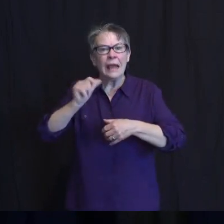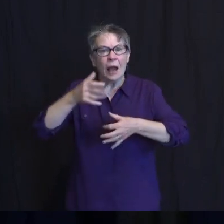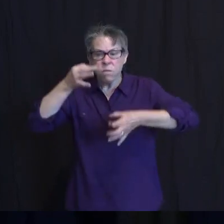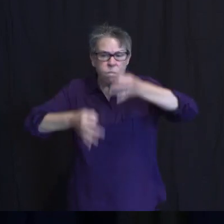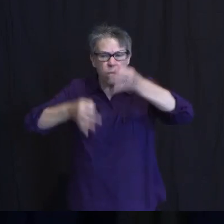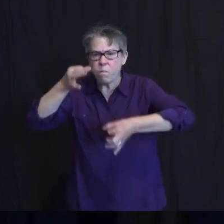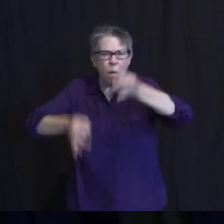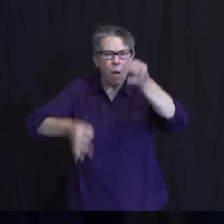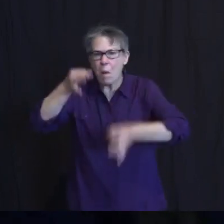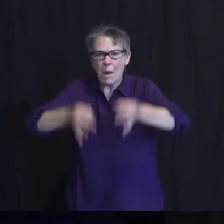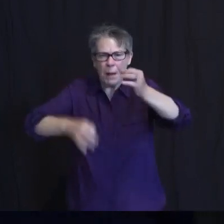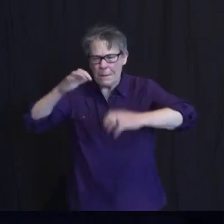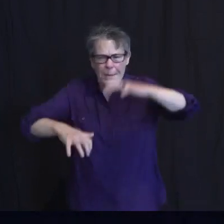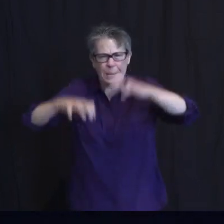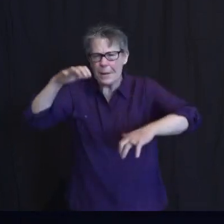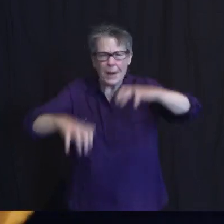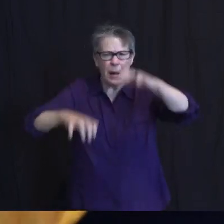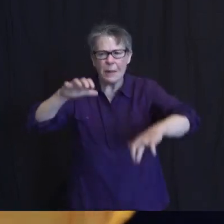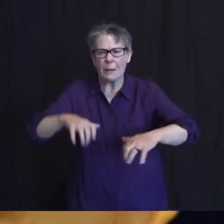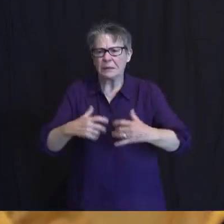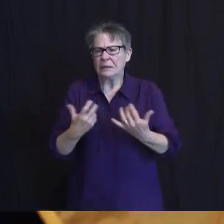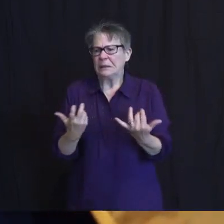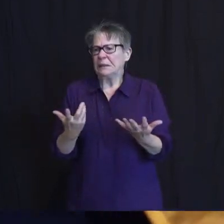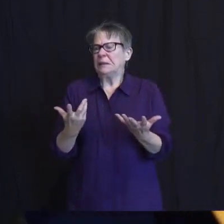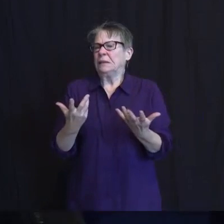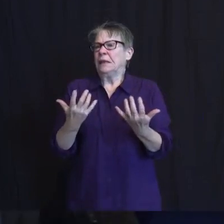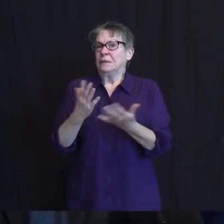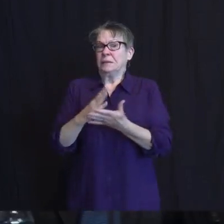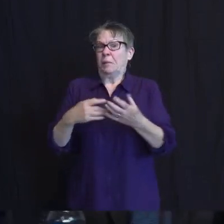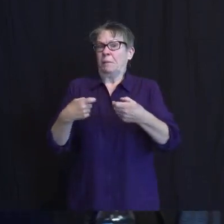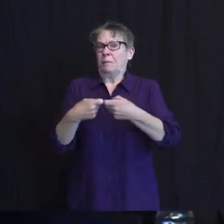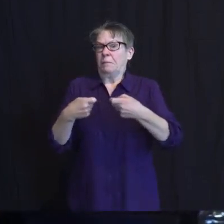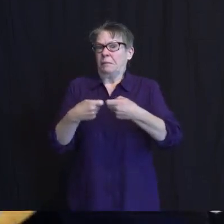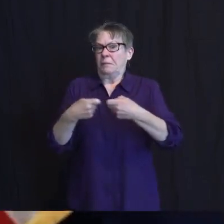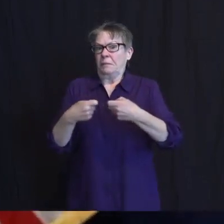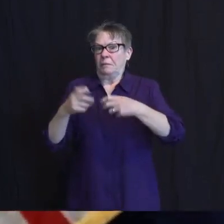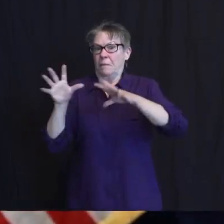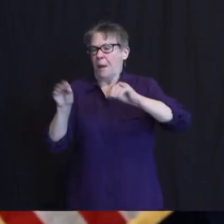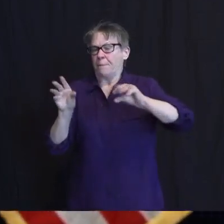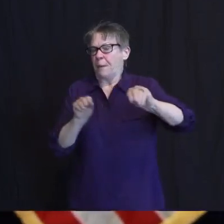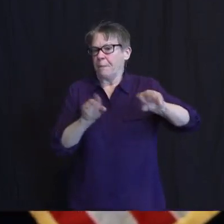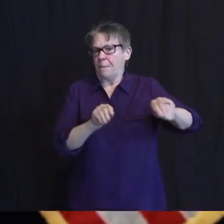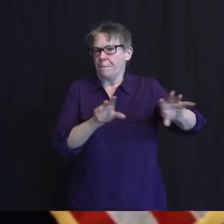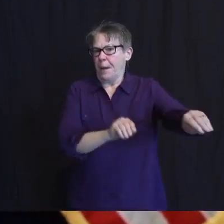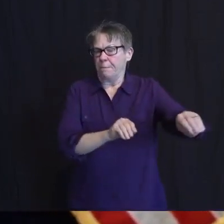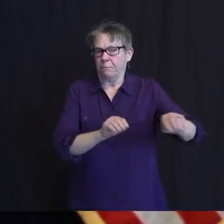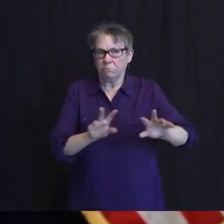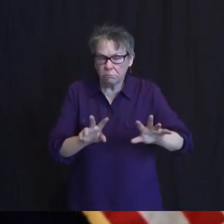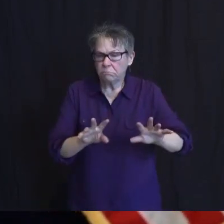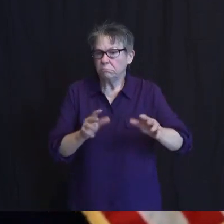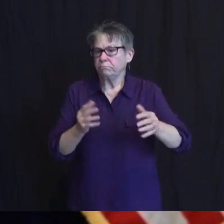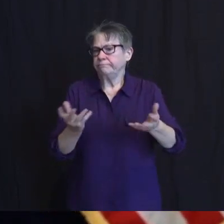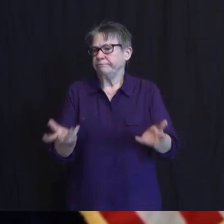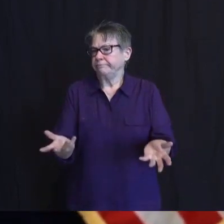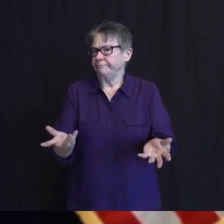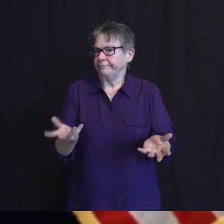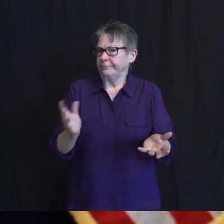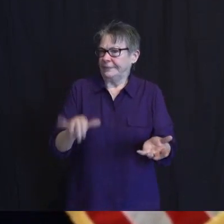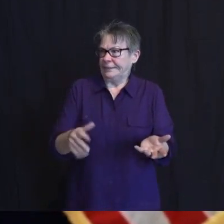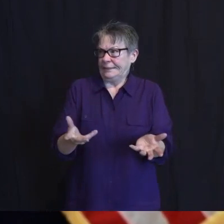state. Governor? Pat, thank you. I got some pictures texted to me by Congressman Van Drew and the Wildwood